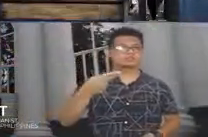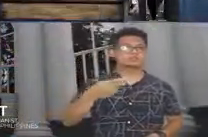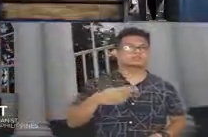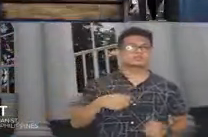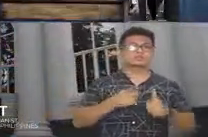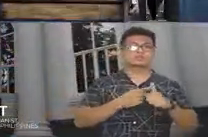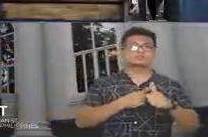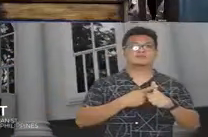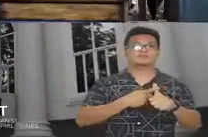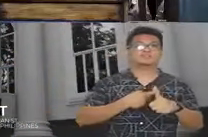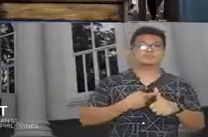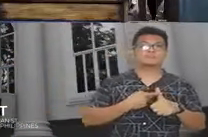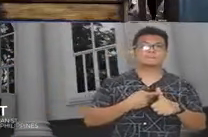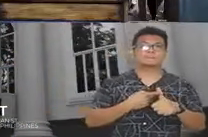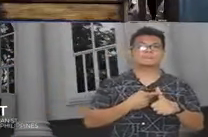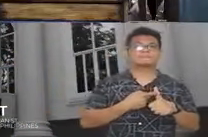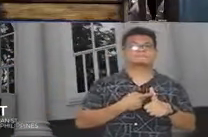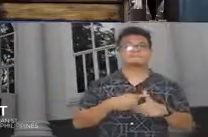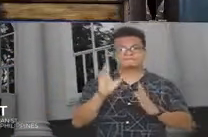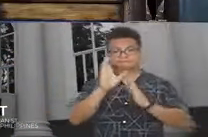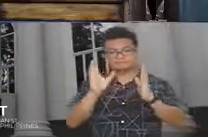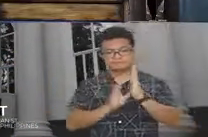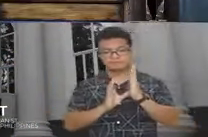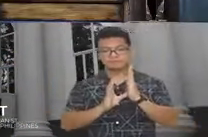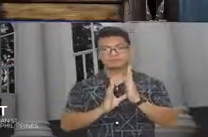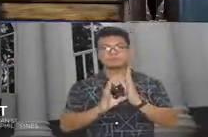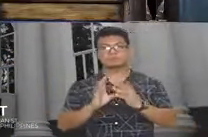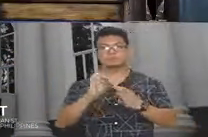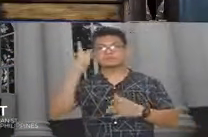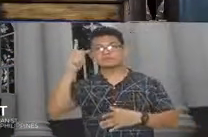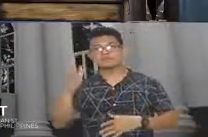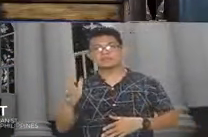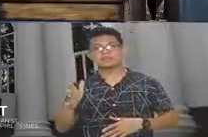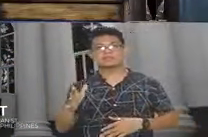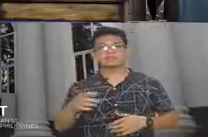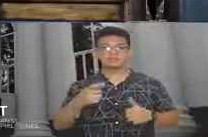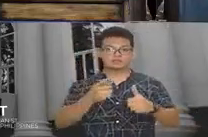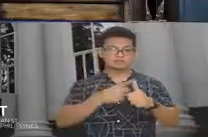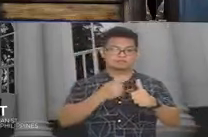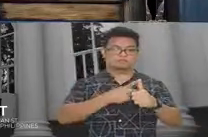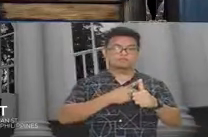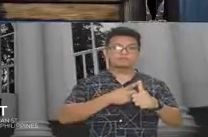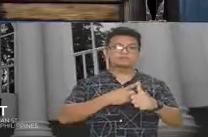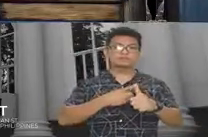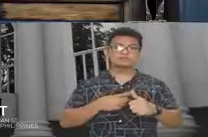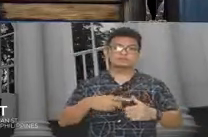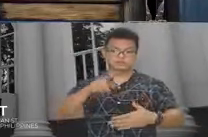Number one, the command of God to Elijah is in verse number one.